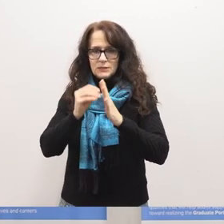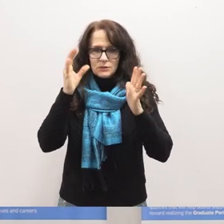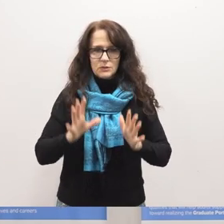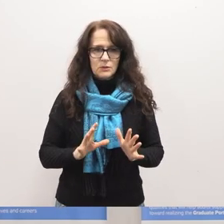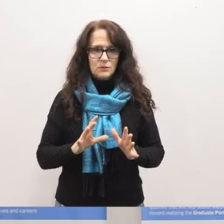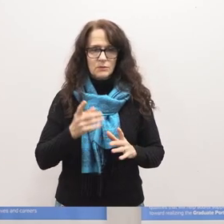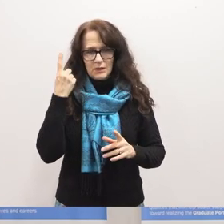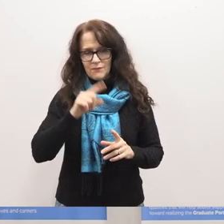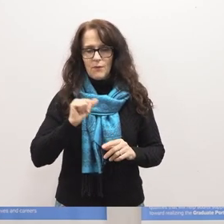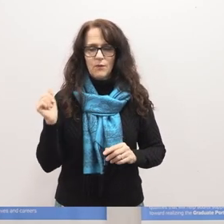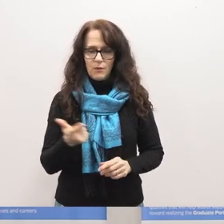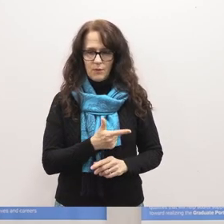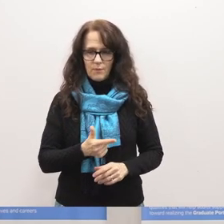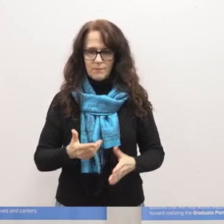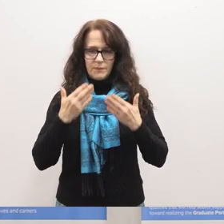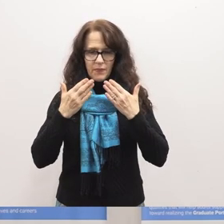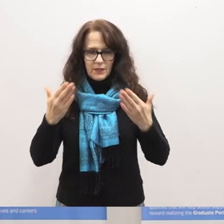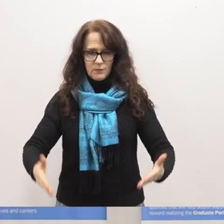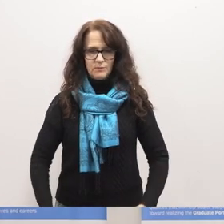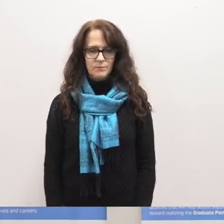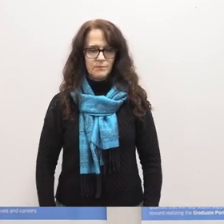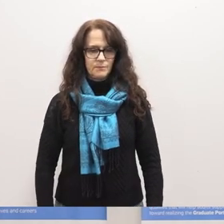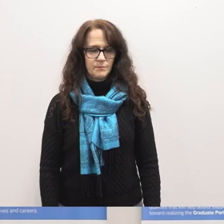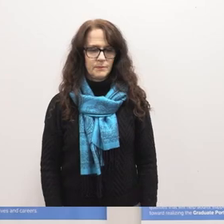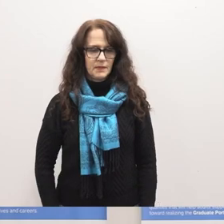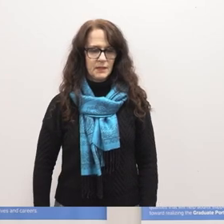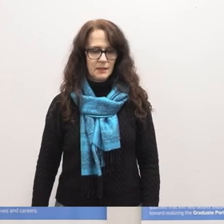for everyone. That's correct. Thank you.